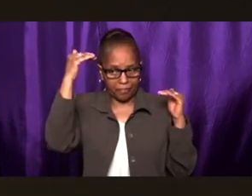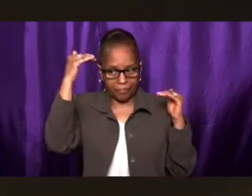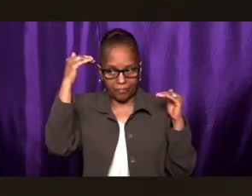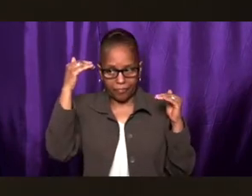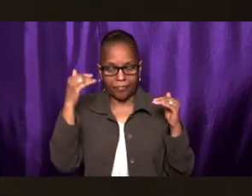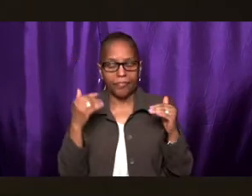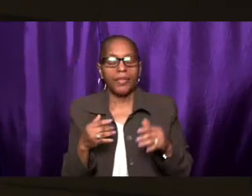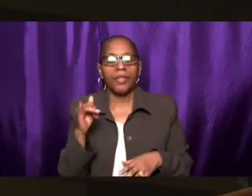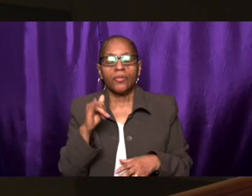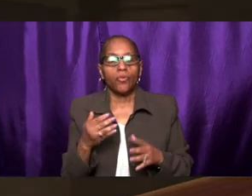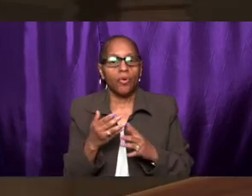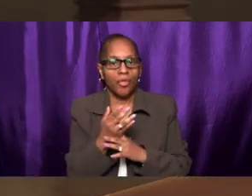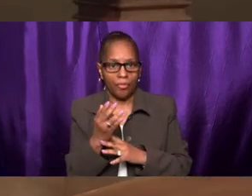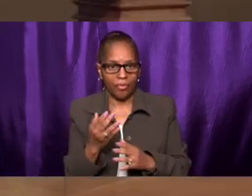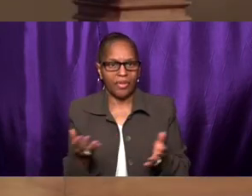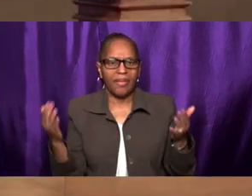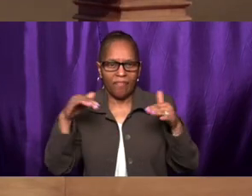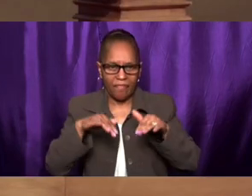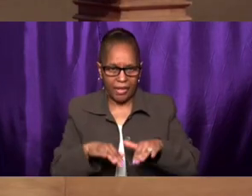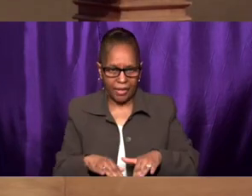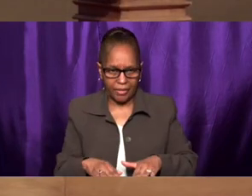that you're going to go through valleys